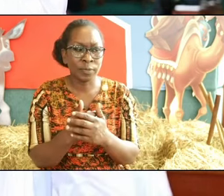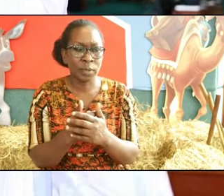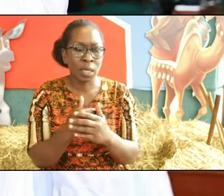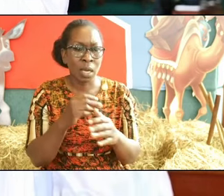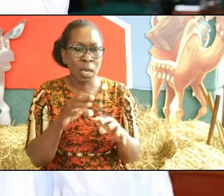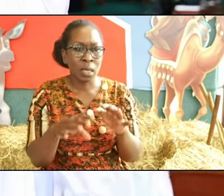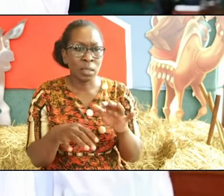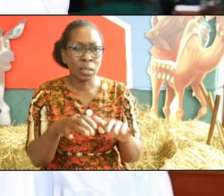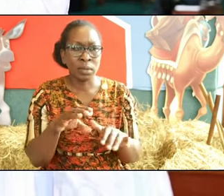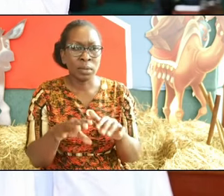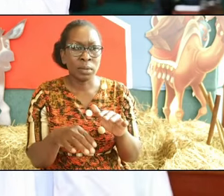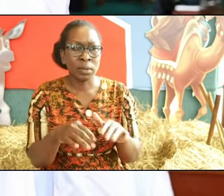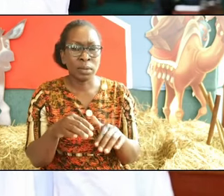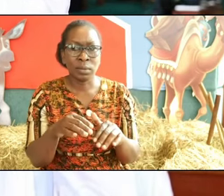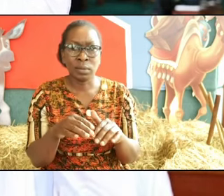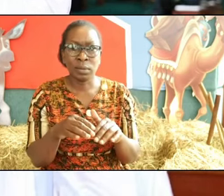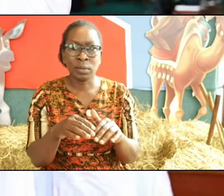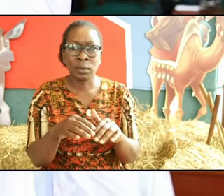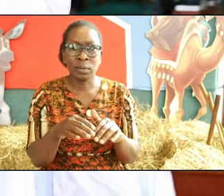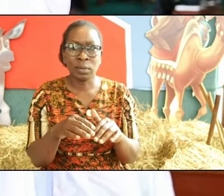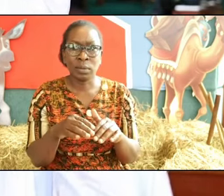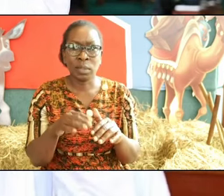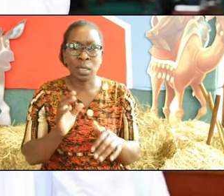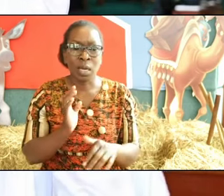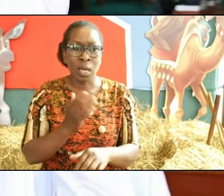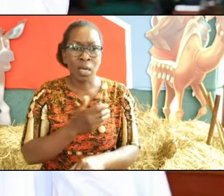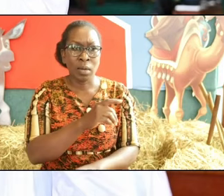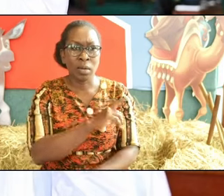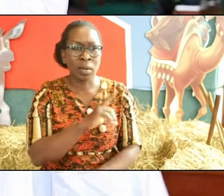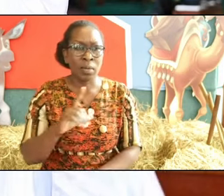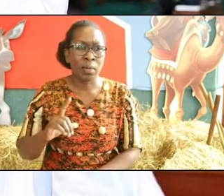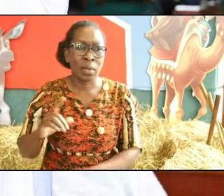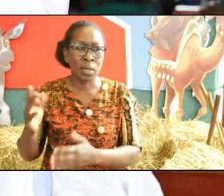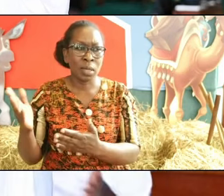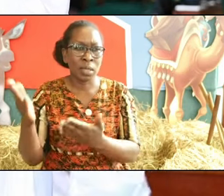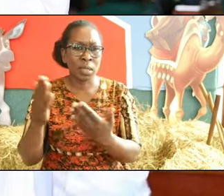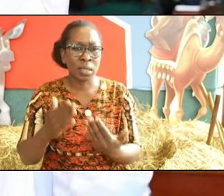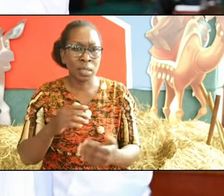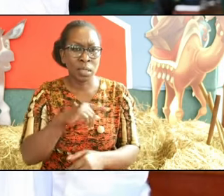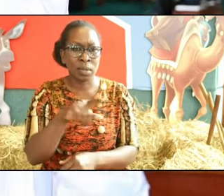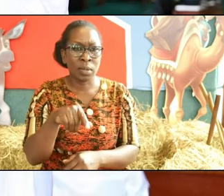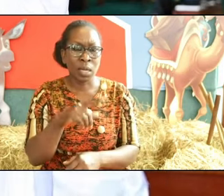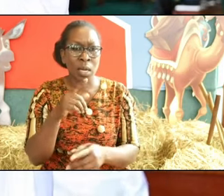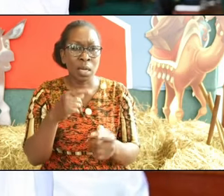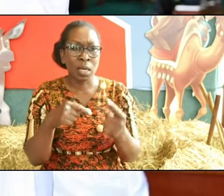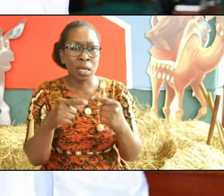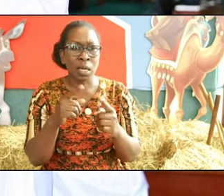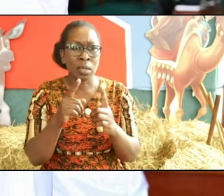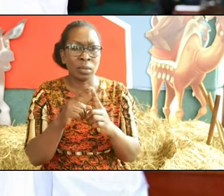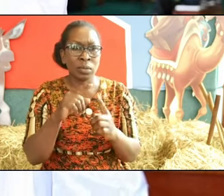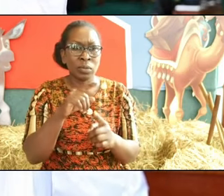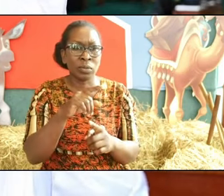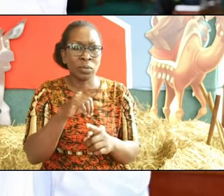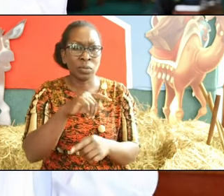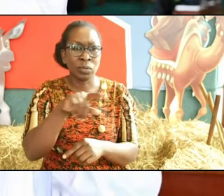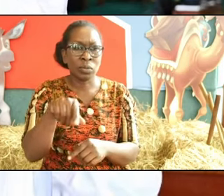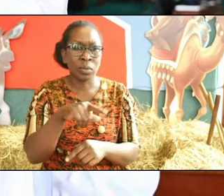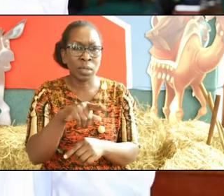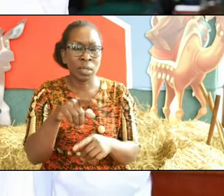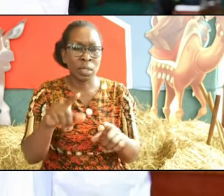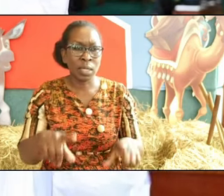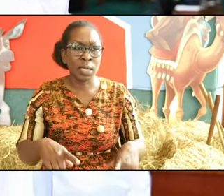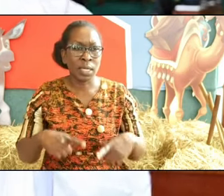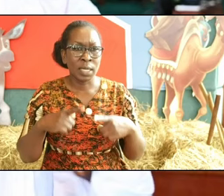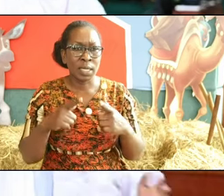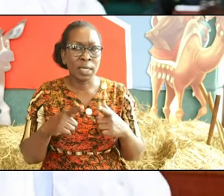animal sacrifices. Our Lord Jesus came to earth to live a sinless